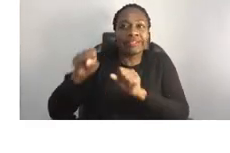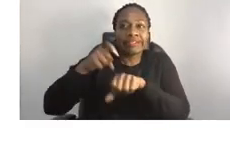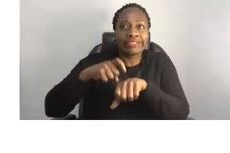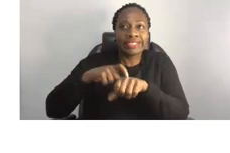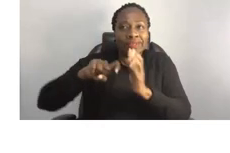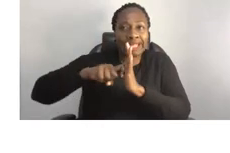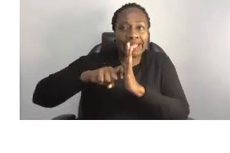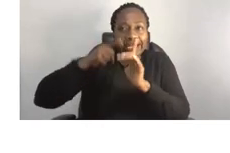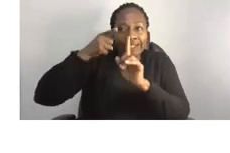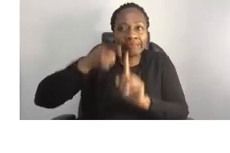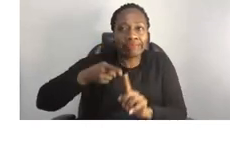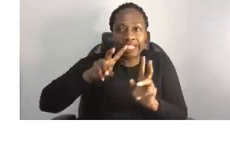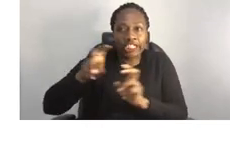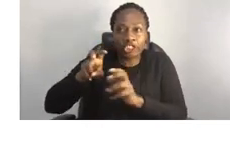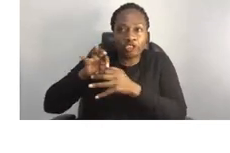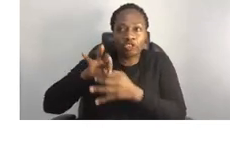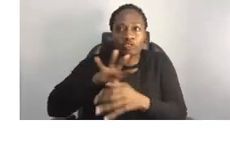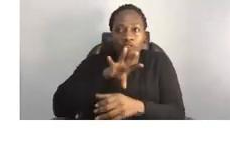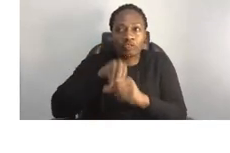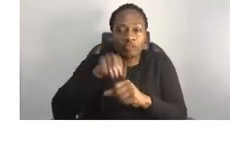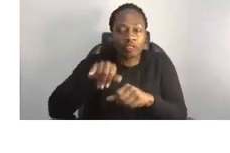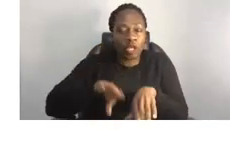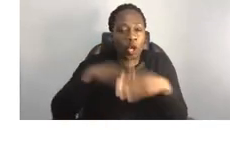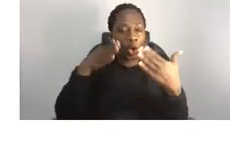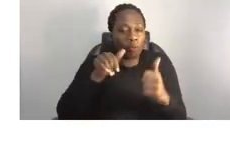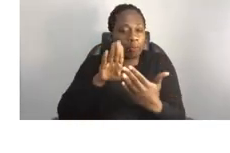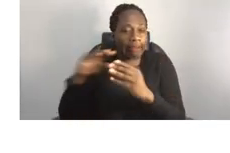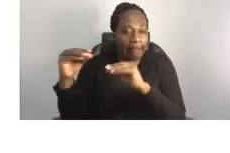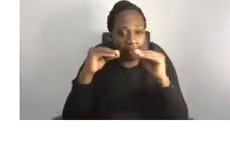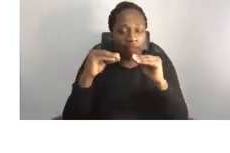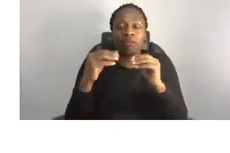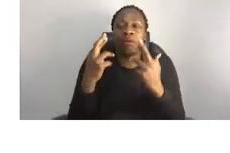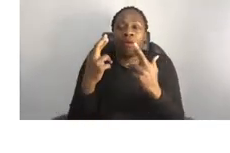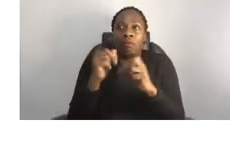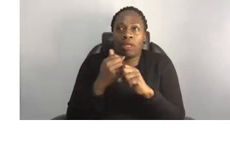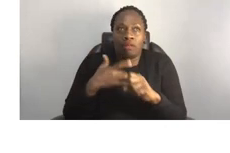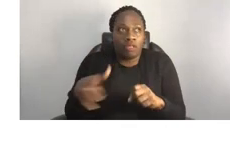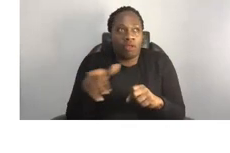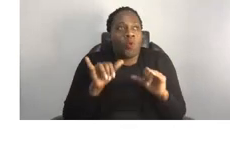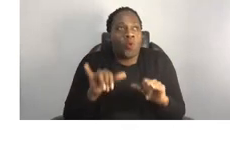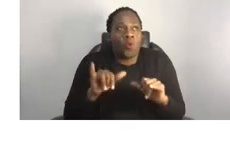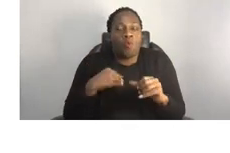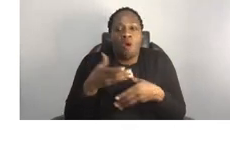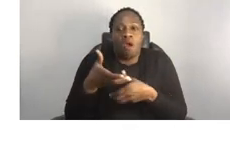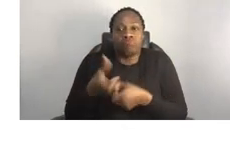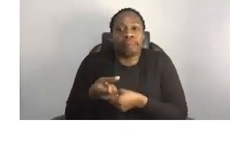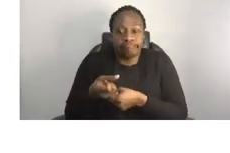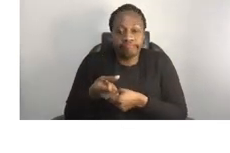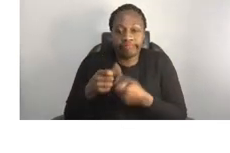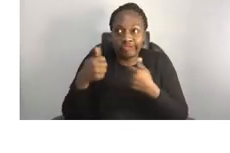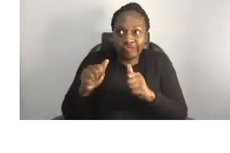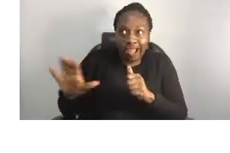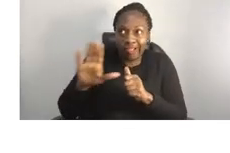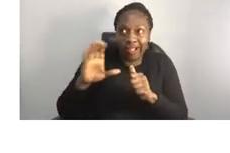key issues surrounding and involved in open ped hopefully made participants a little more confident about trying it out in